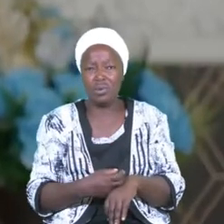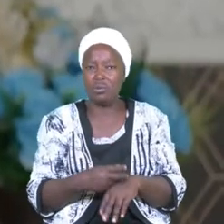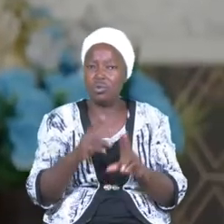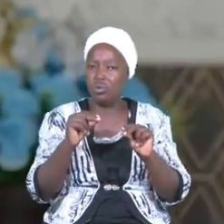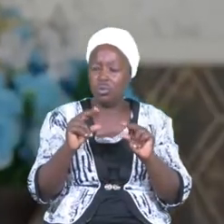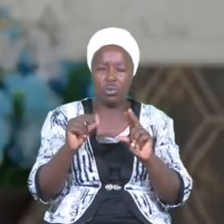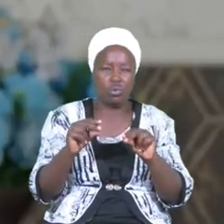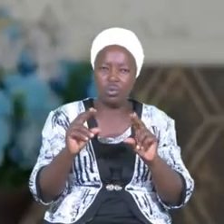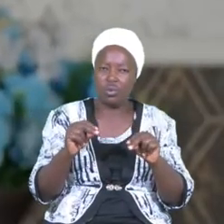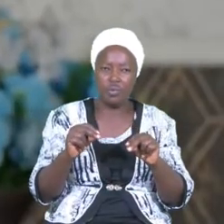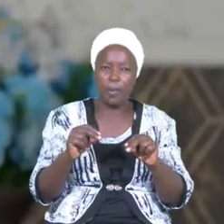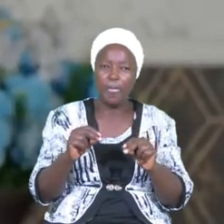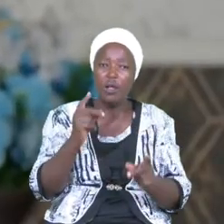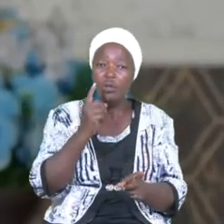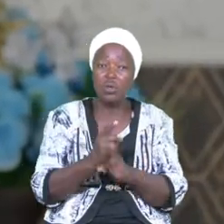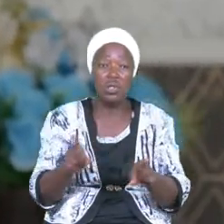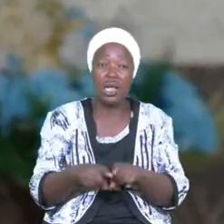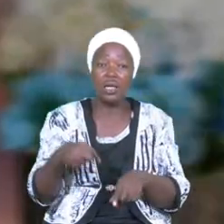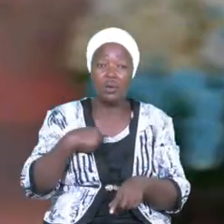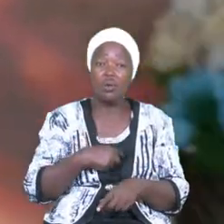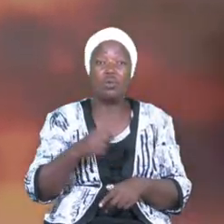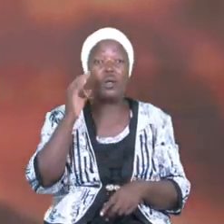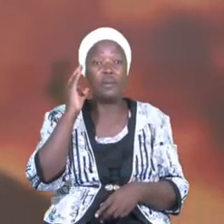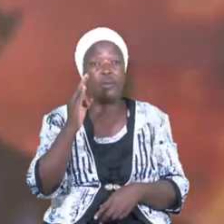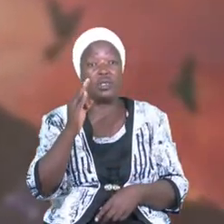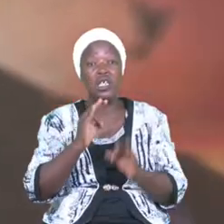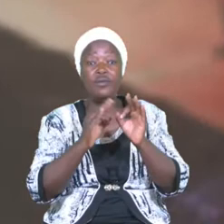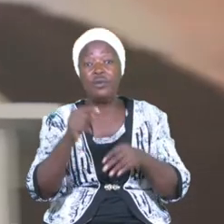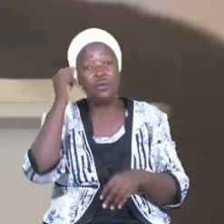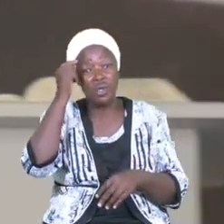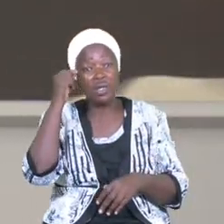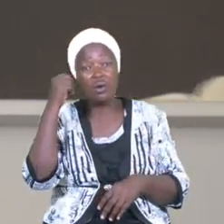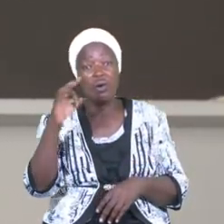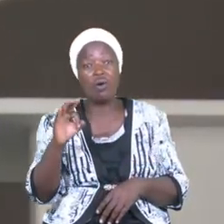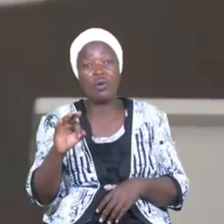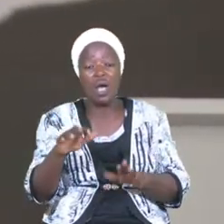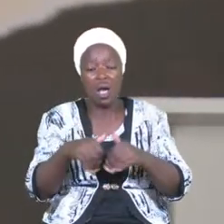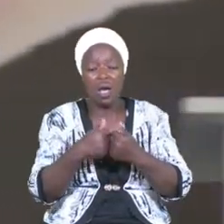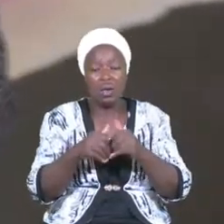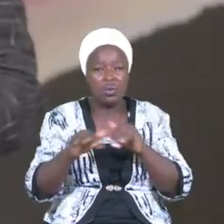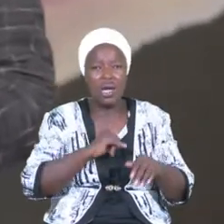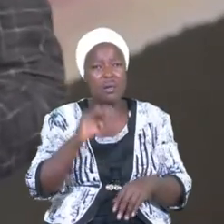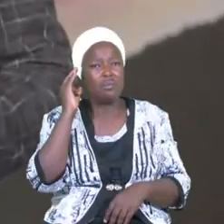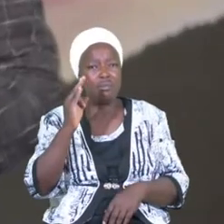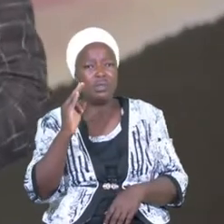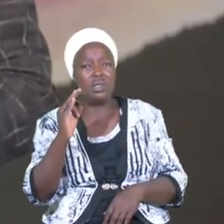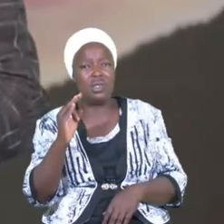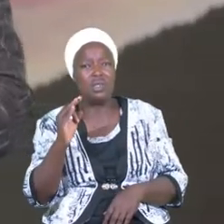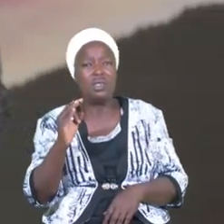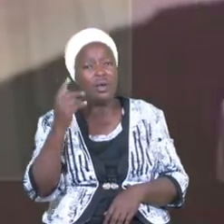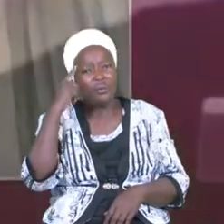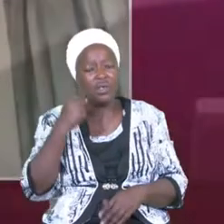Just like we breathe, if you think of how do I breathe for the next 10